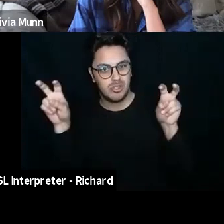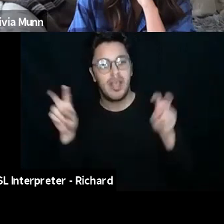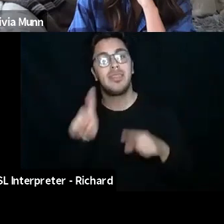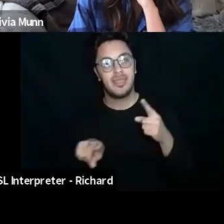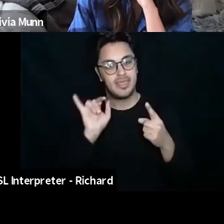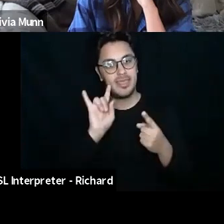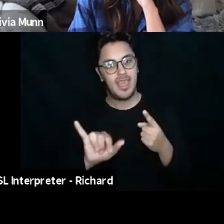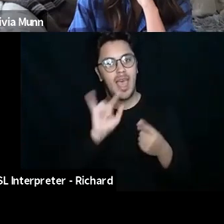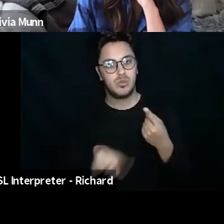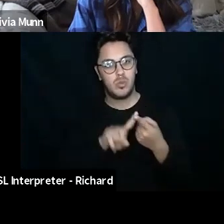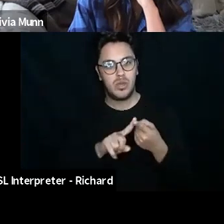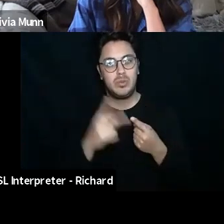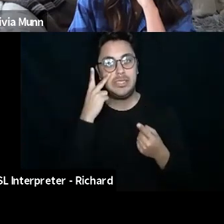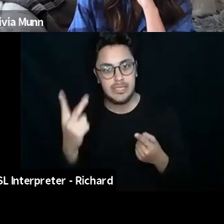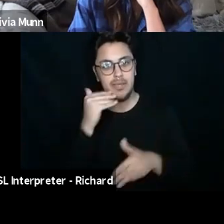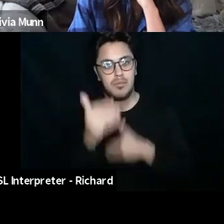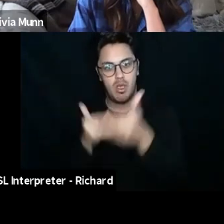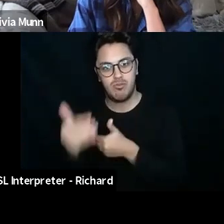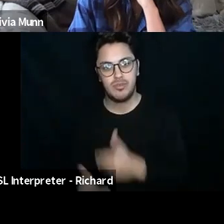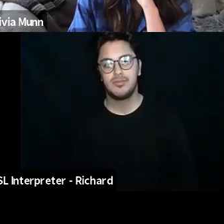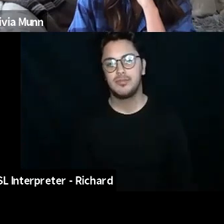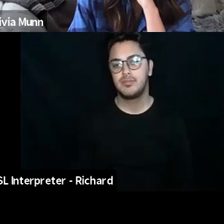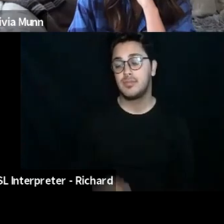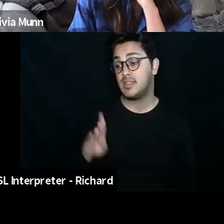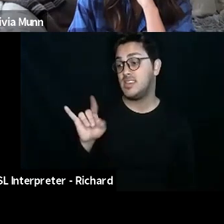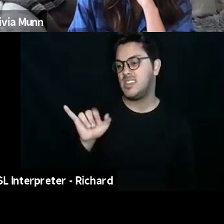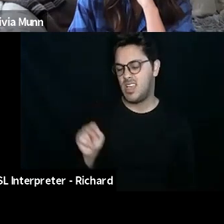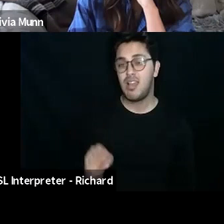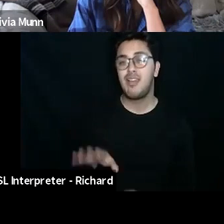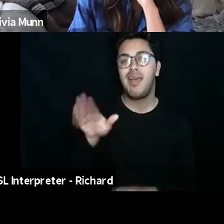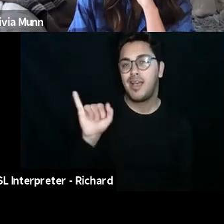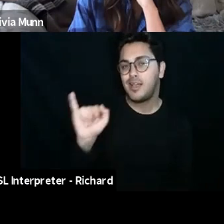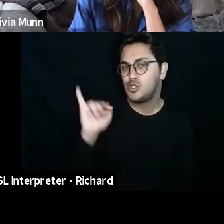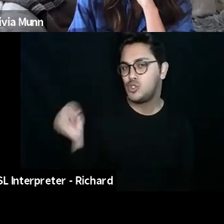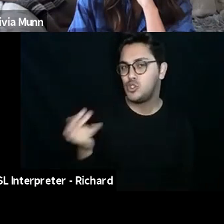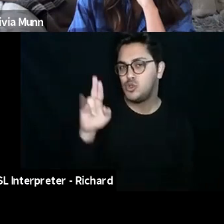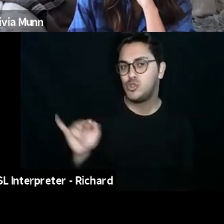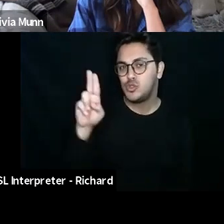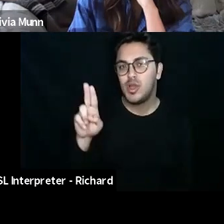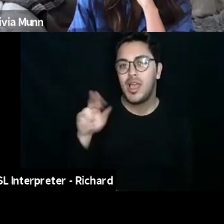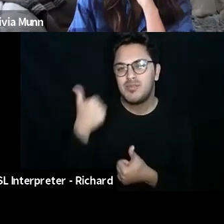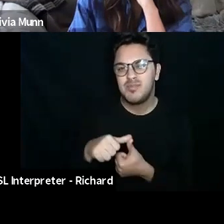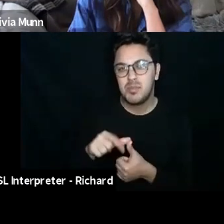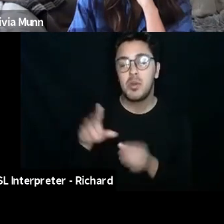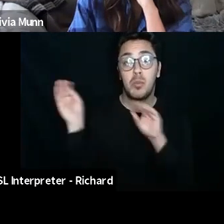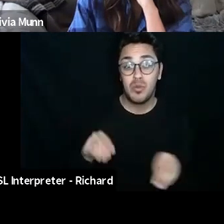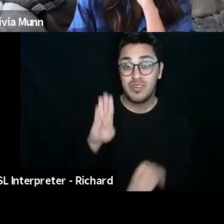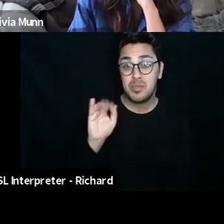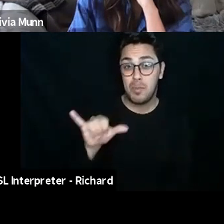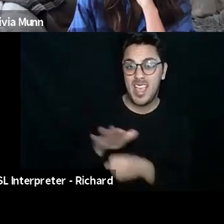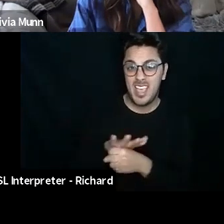progress, I should think. Juju, I have to say something on just a kind of amusing note, is that when I moved to the Bay Area, I remember very